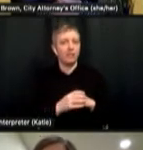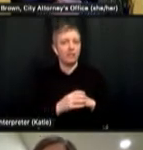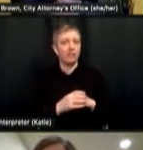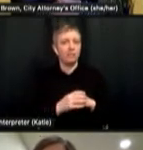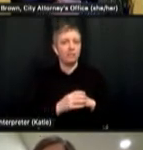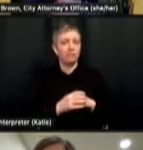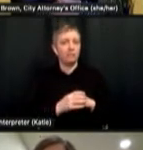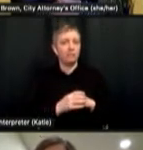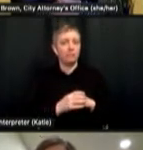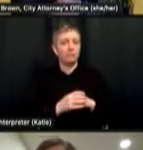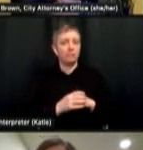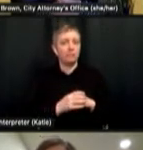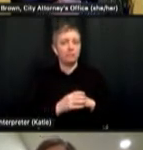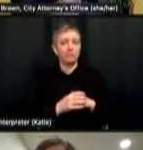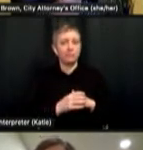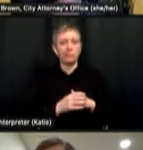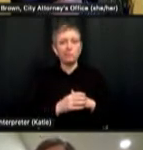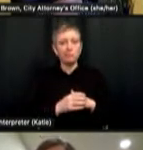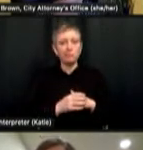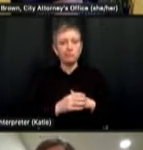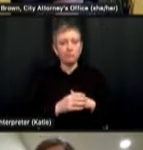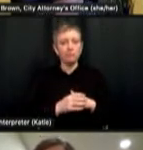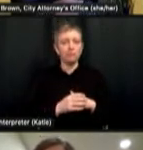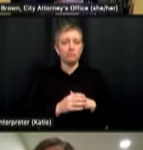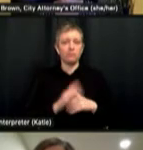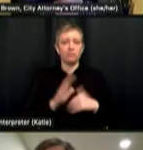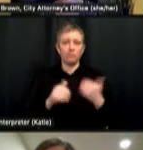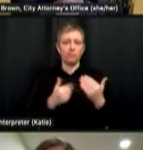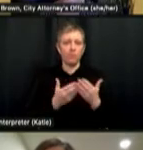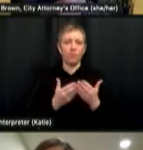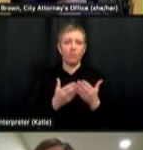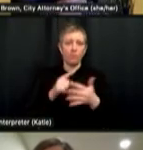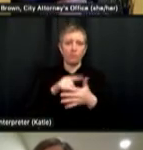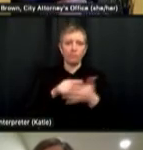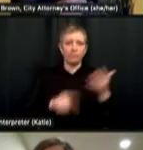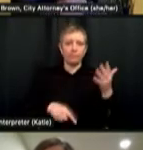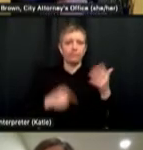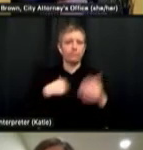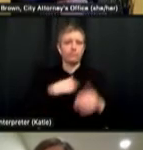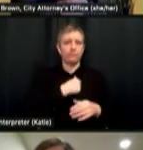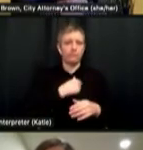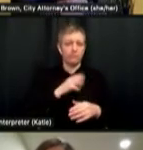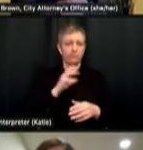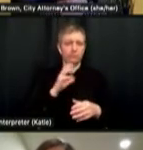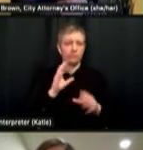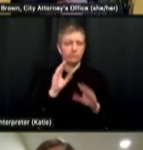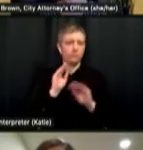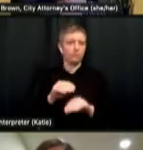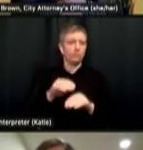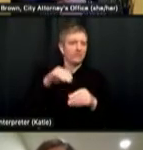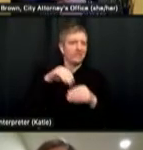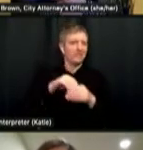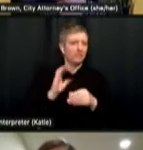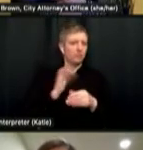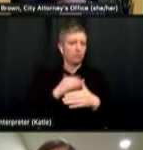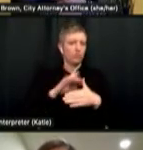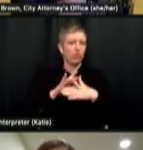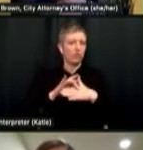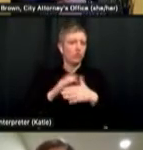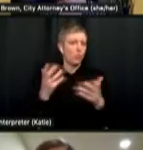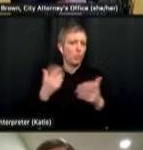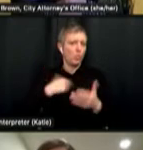Now, we put all of this in context of what we have learned, and we are still learning over the